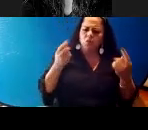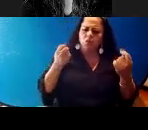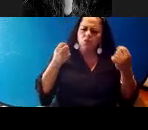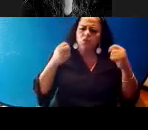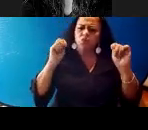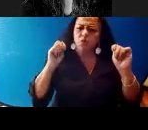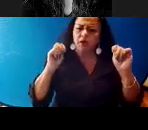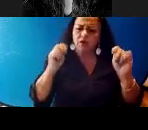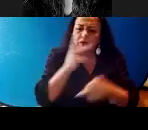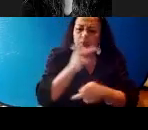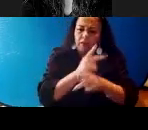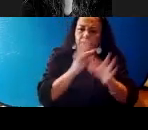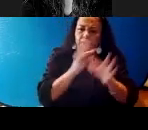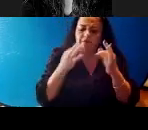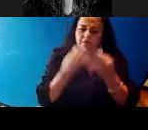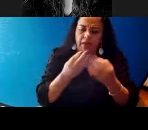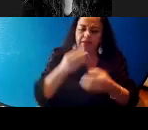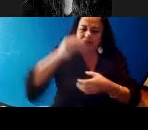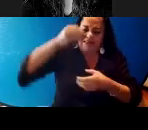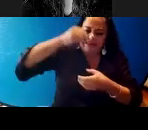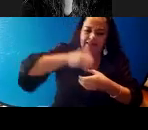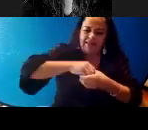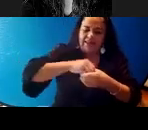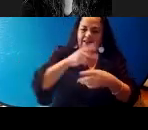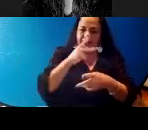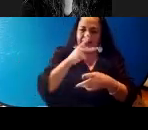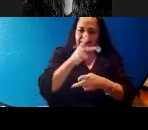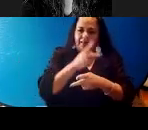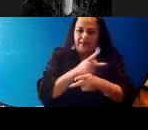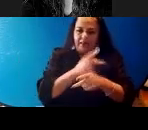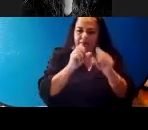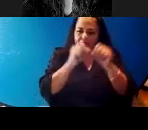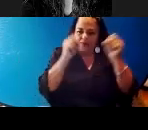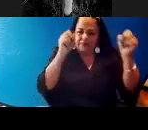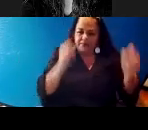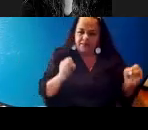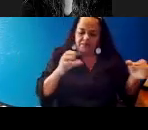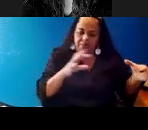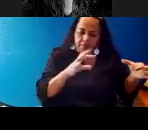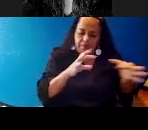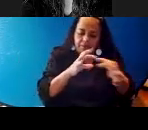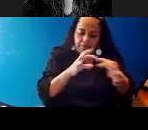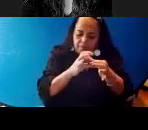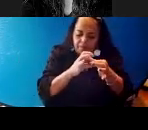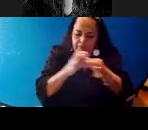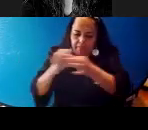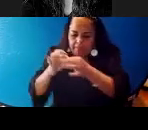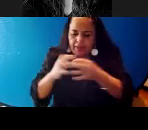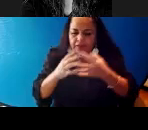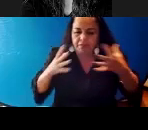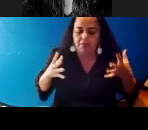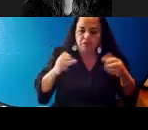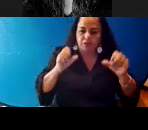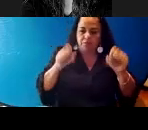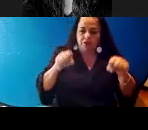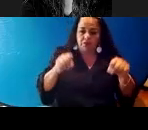keep family in, right? And keep the system touch as minimal as possible. And so part of this is really cool